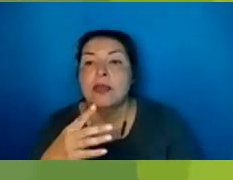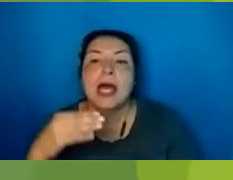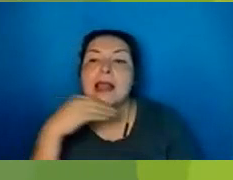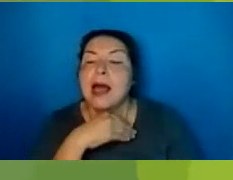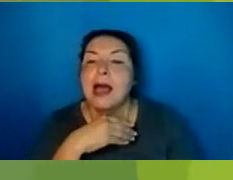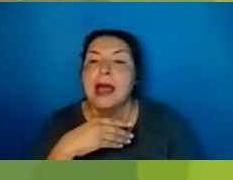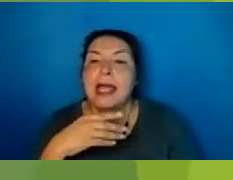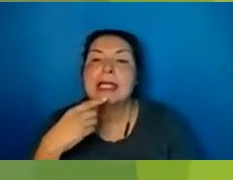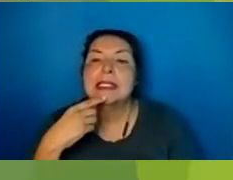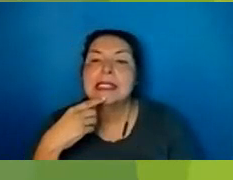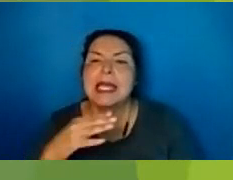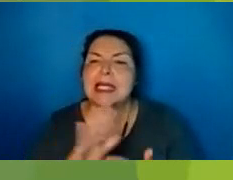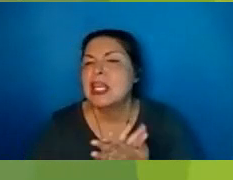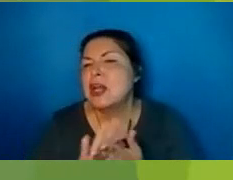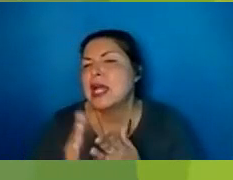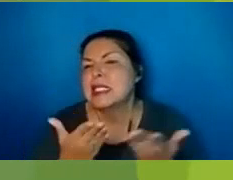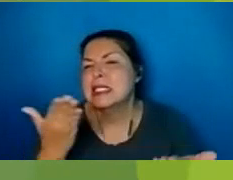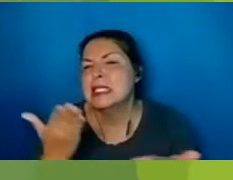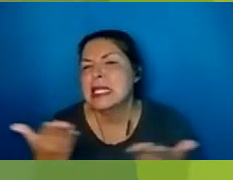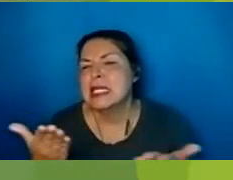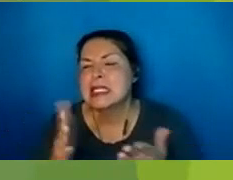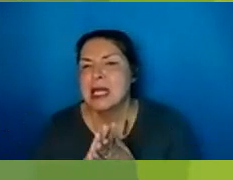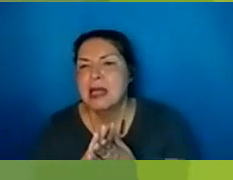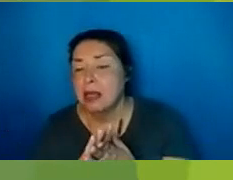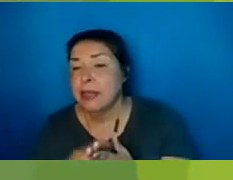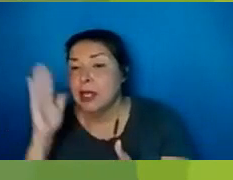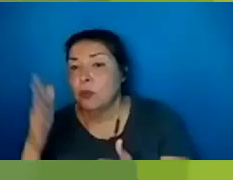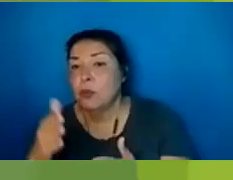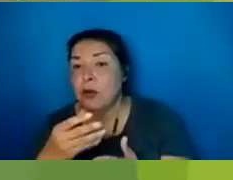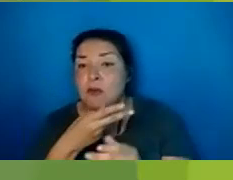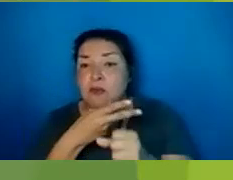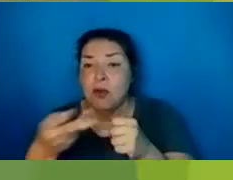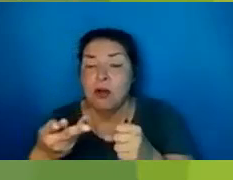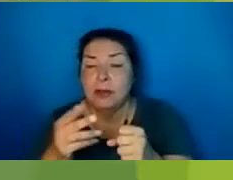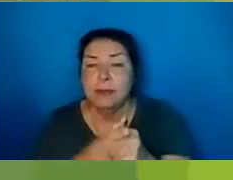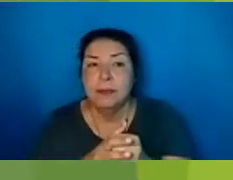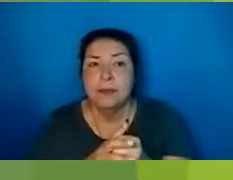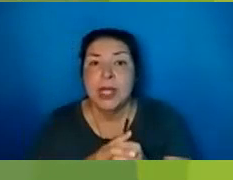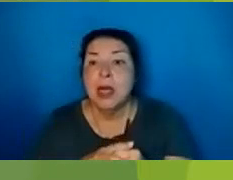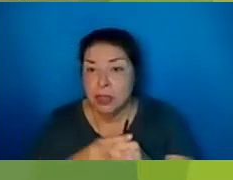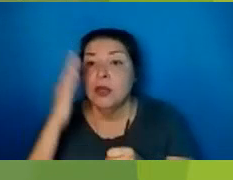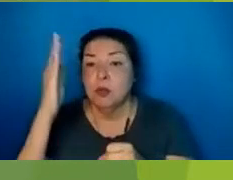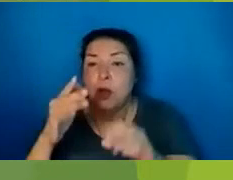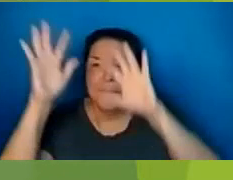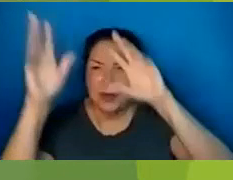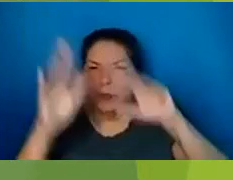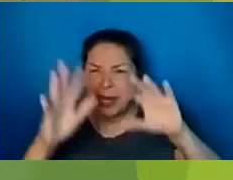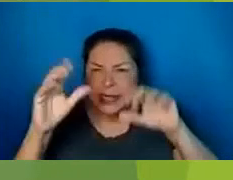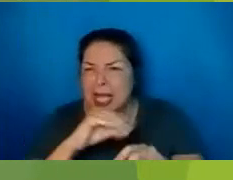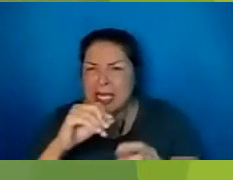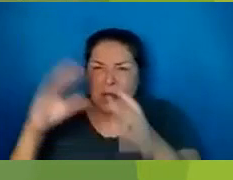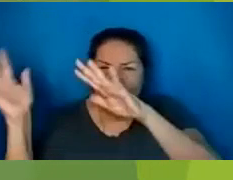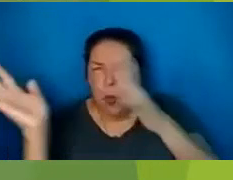will fall. A flooding rain will come, and you, O hailstones, will fall, and a violent wind will break